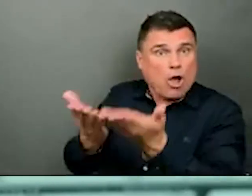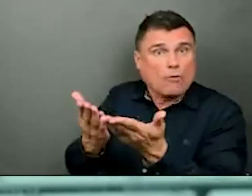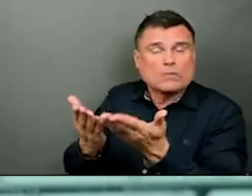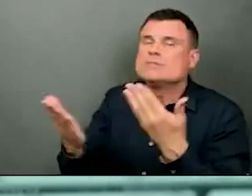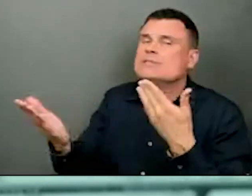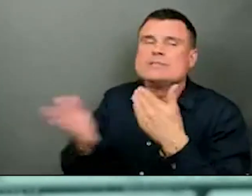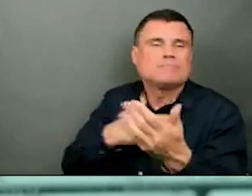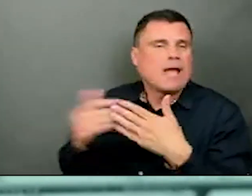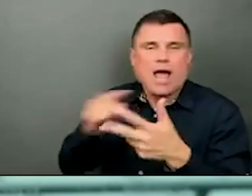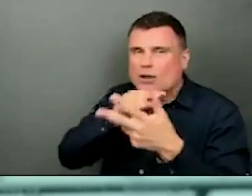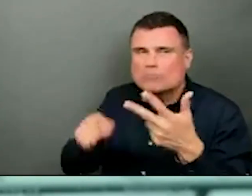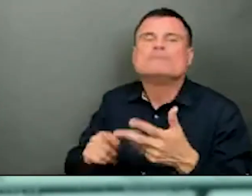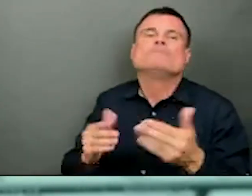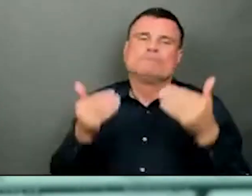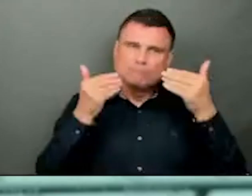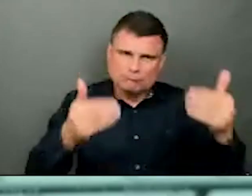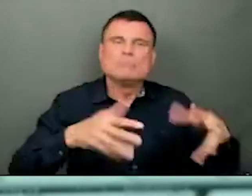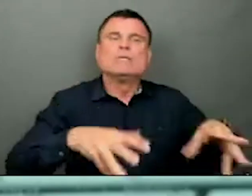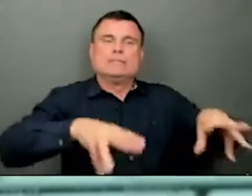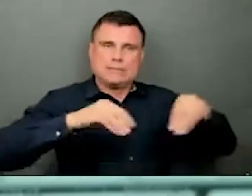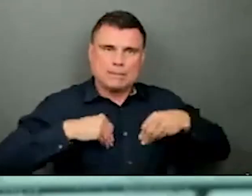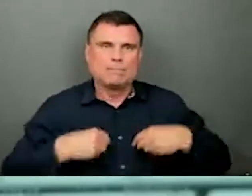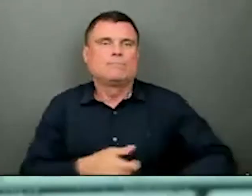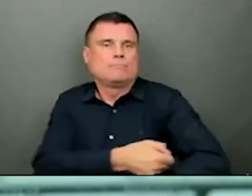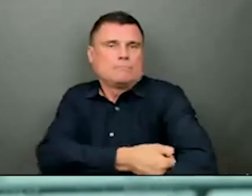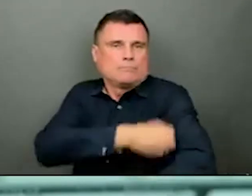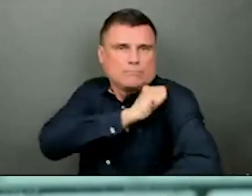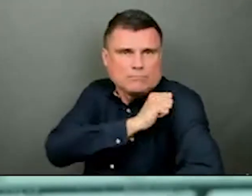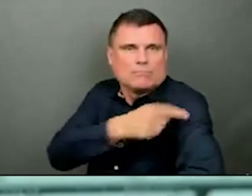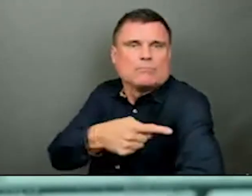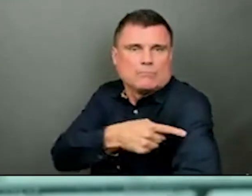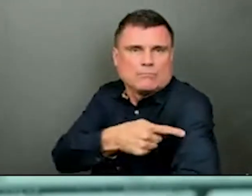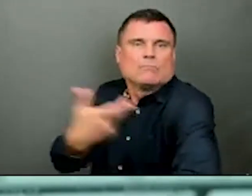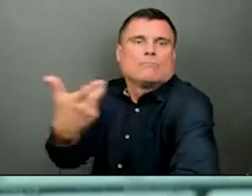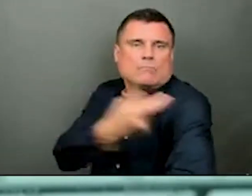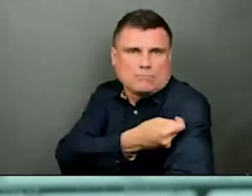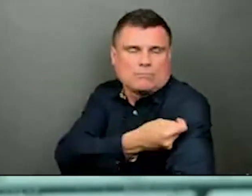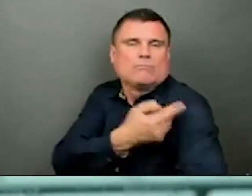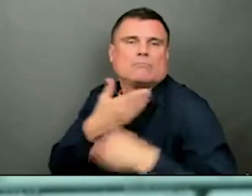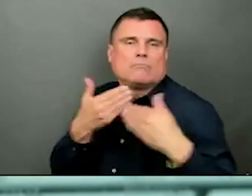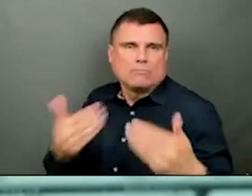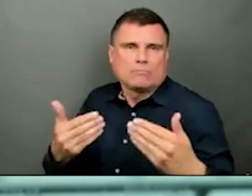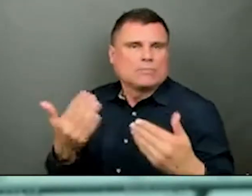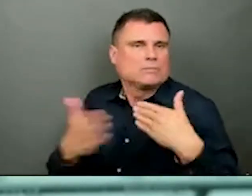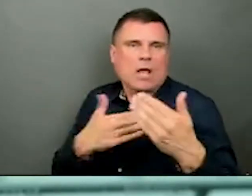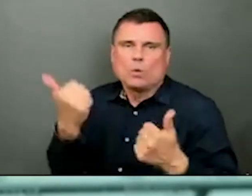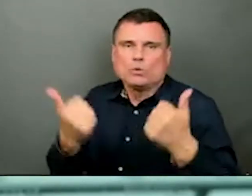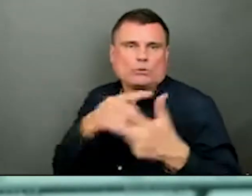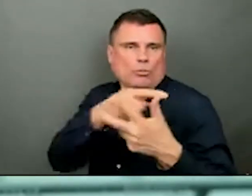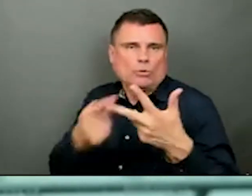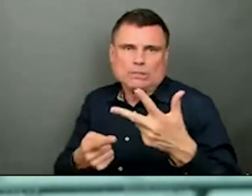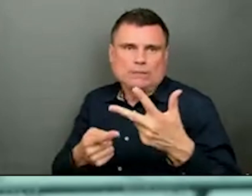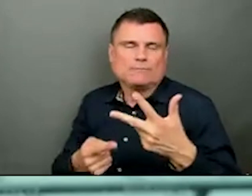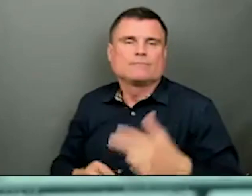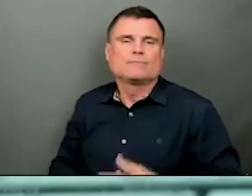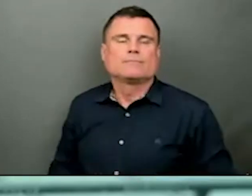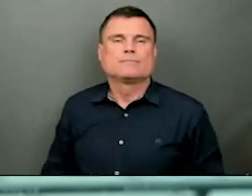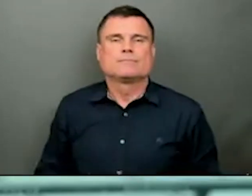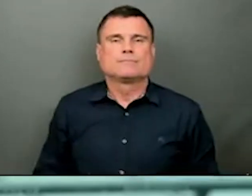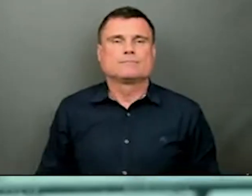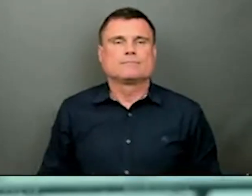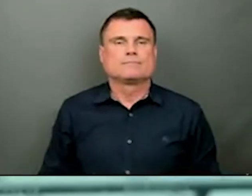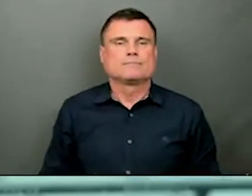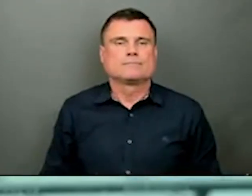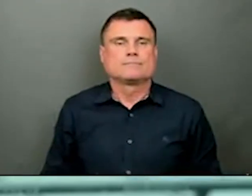vaccine, and we will be making sure that you have access to the information you need about second doses of AstraZeneca